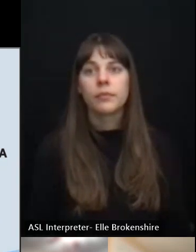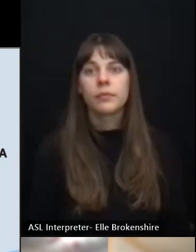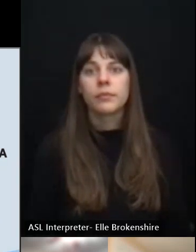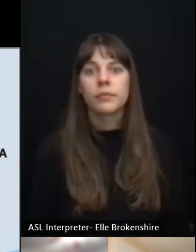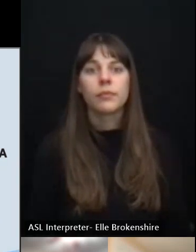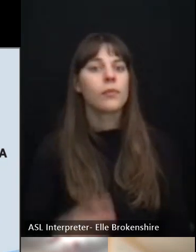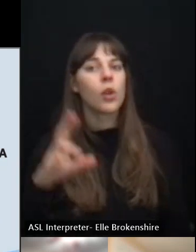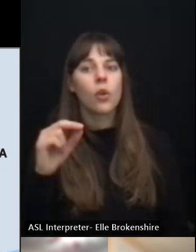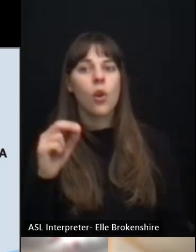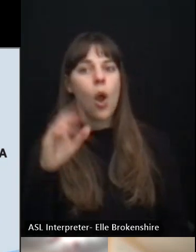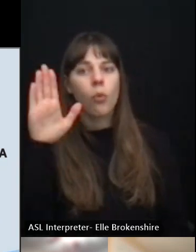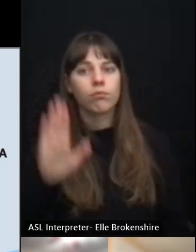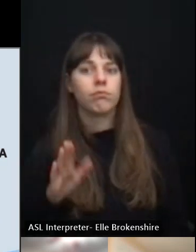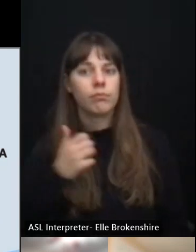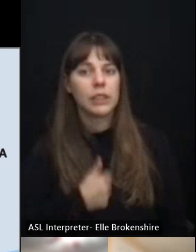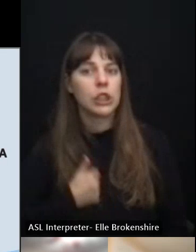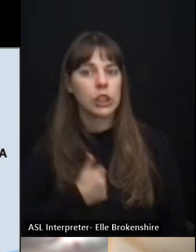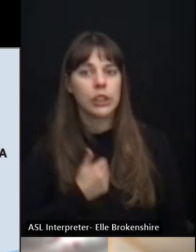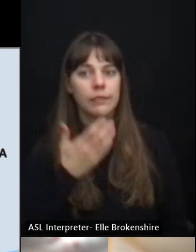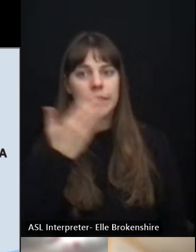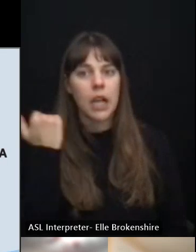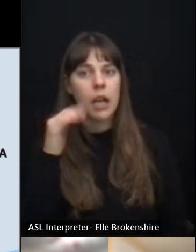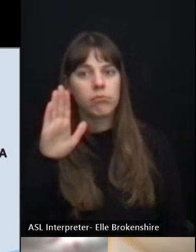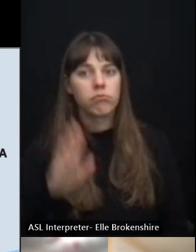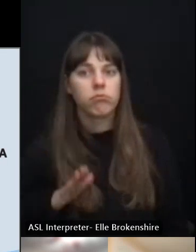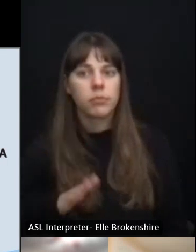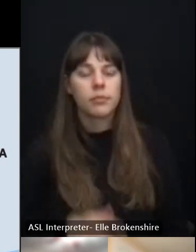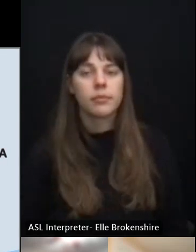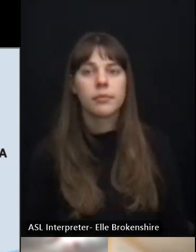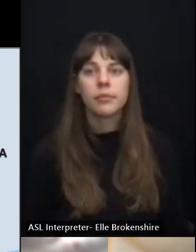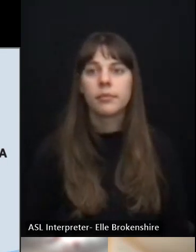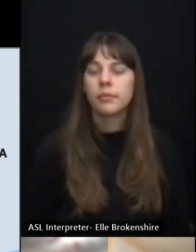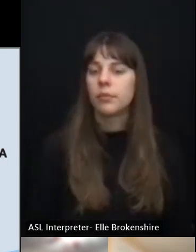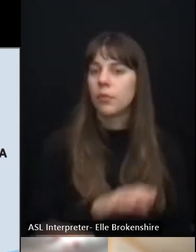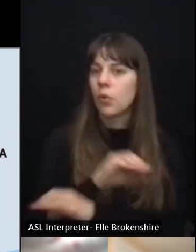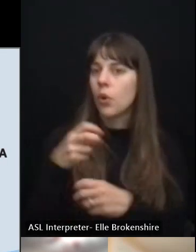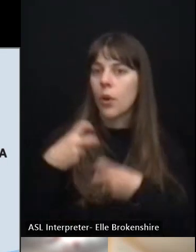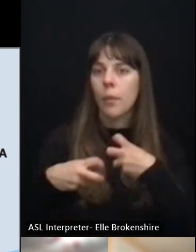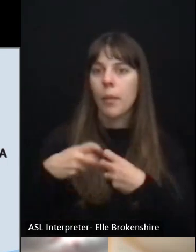No, I don't. I'm sorry. I must have not taken my hand down. No problem.